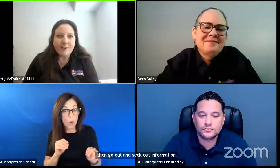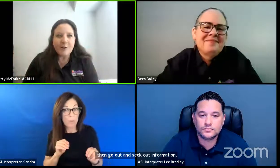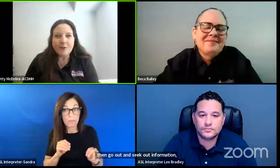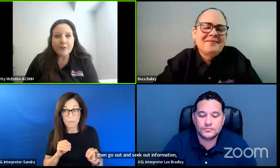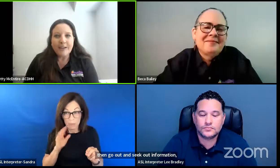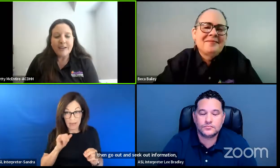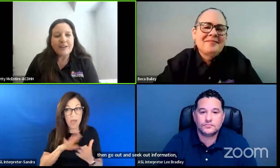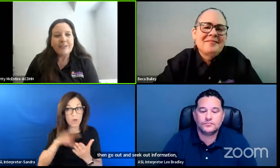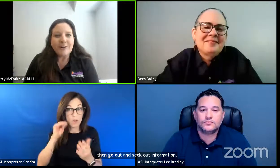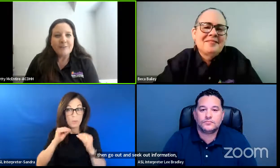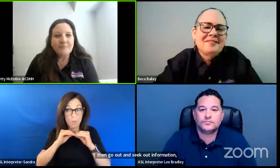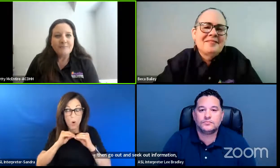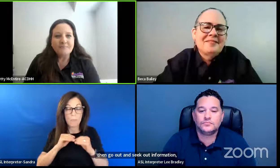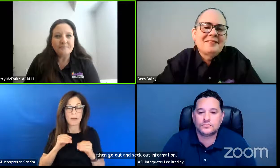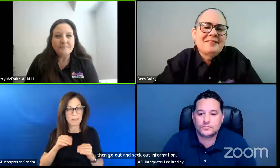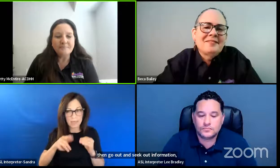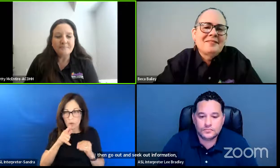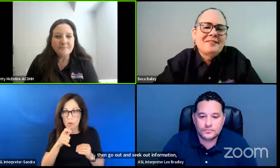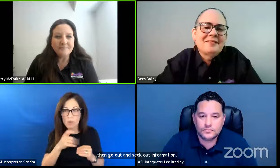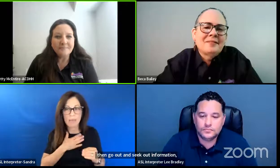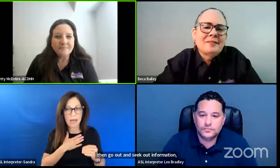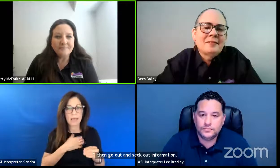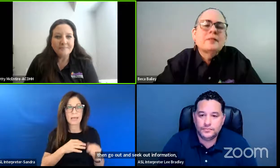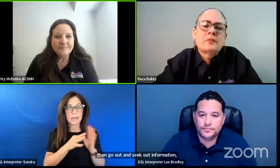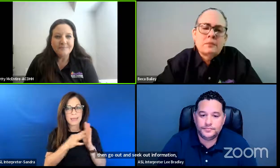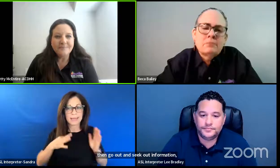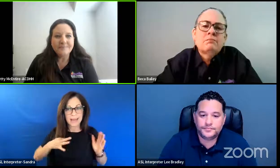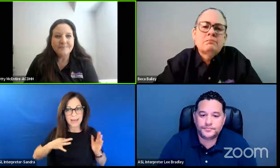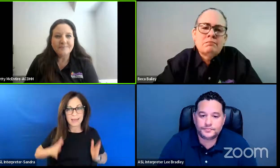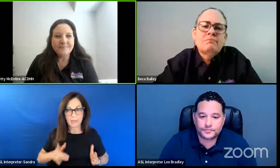you'll find out who your candidates are.